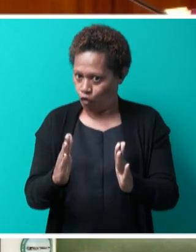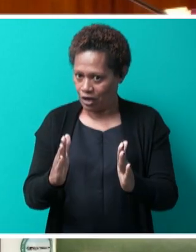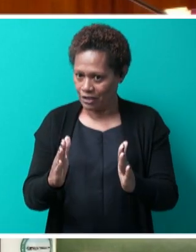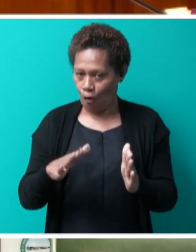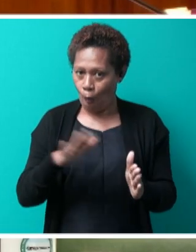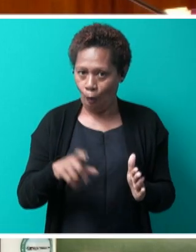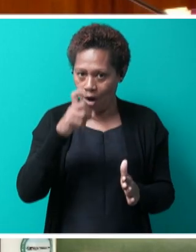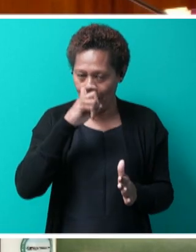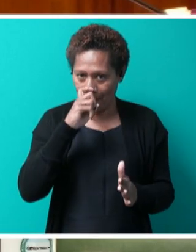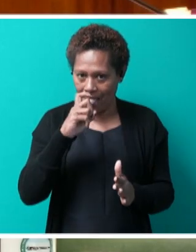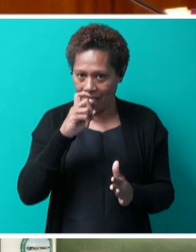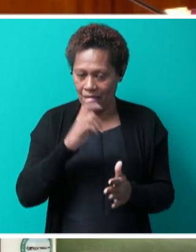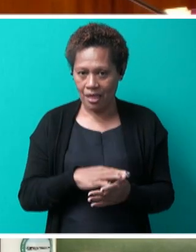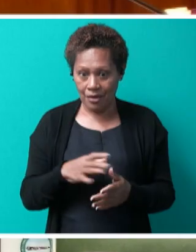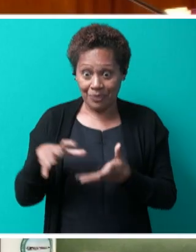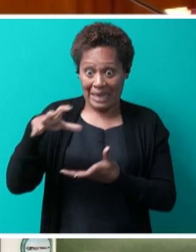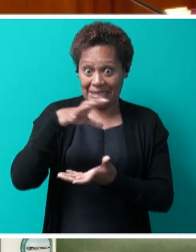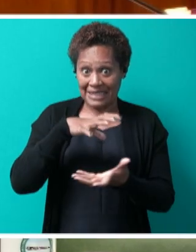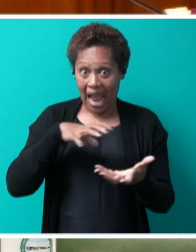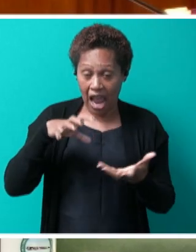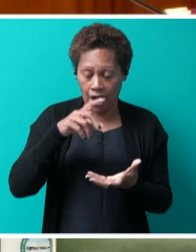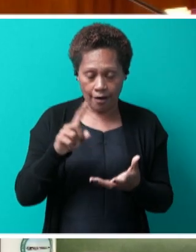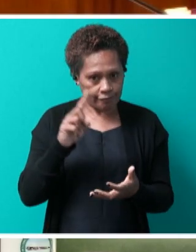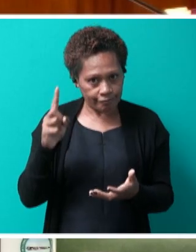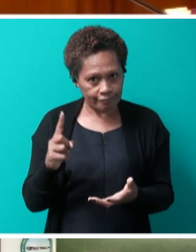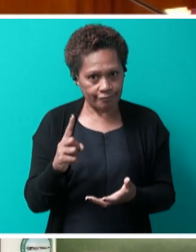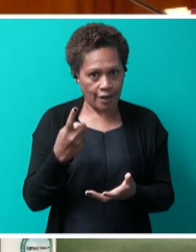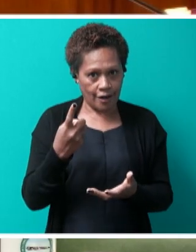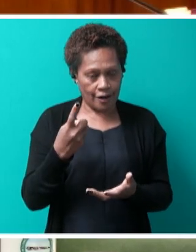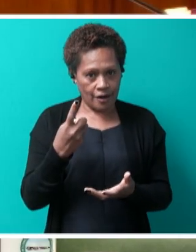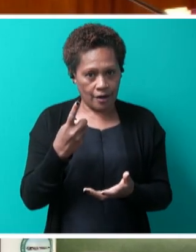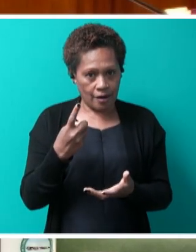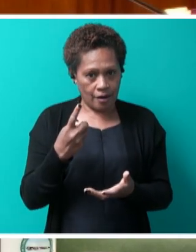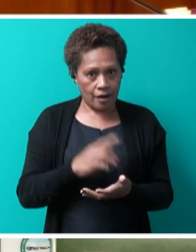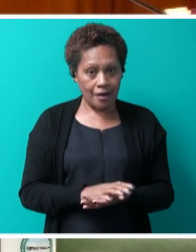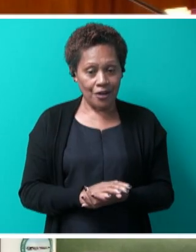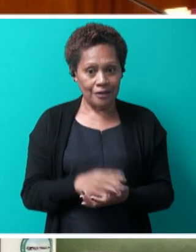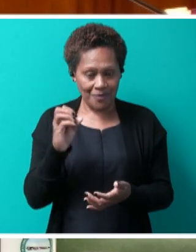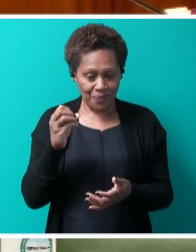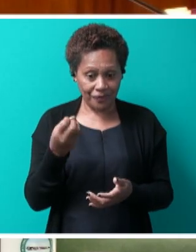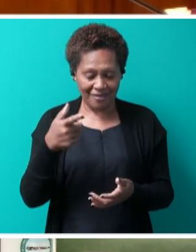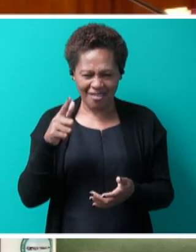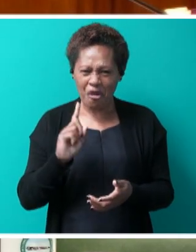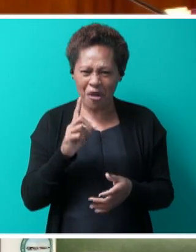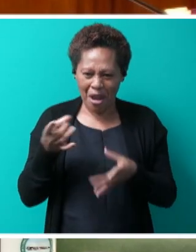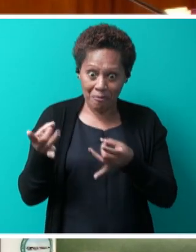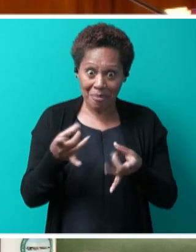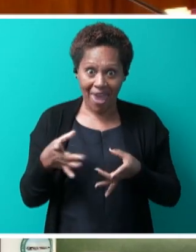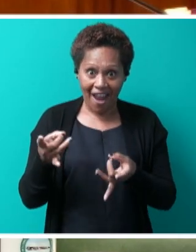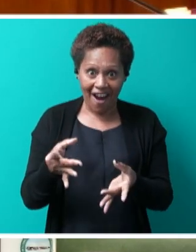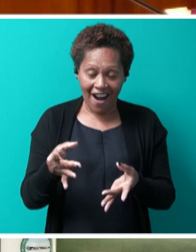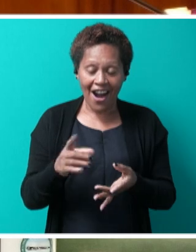lamba. Era nang karabi nga me bakari sa tumbu na lobo mo kutu kermangiti. Madam Deputy Speaker, the